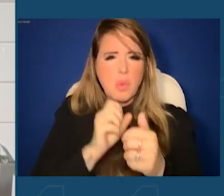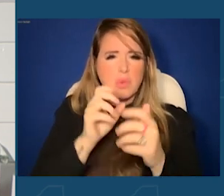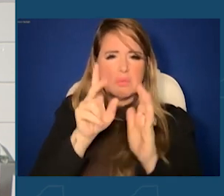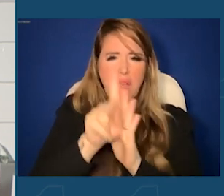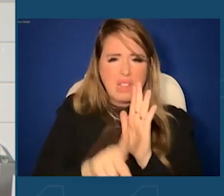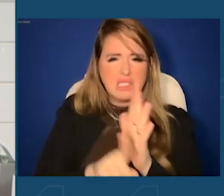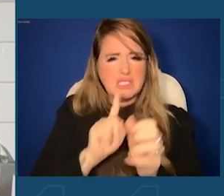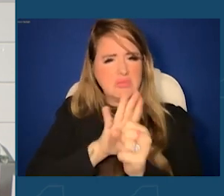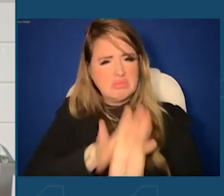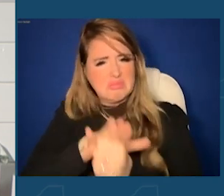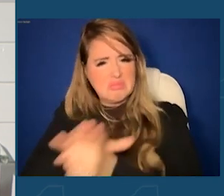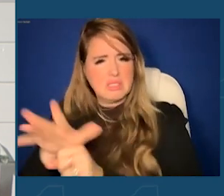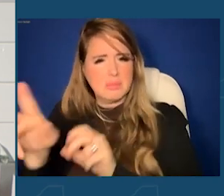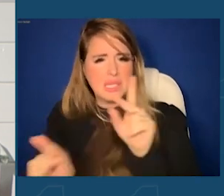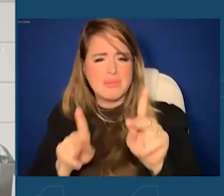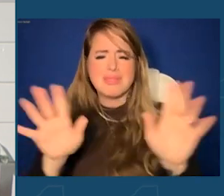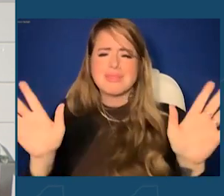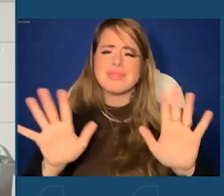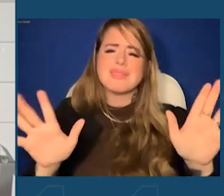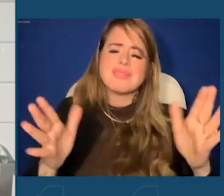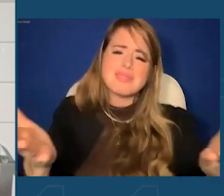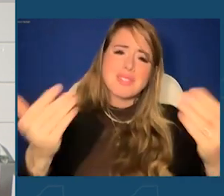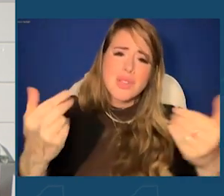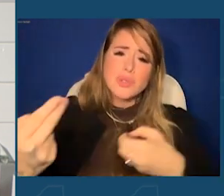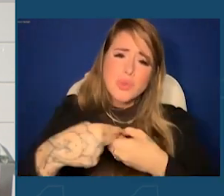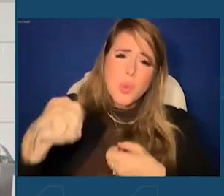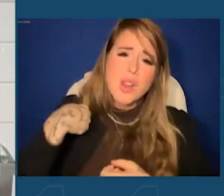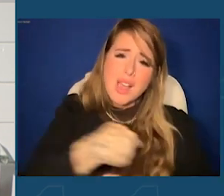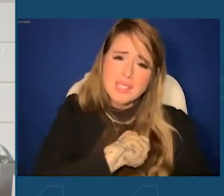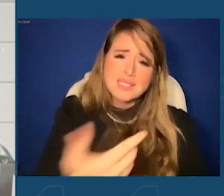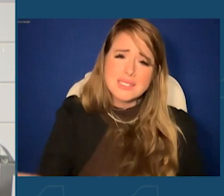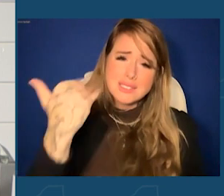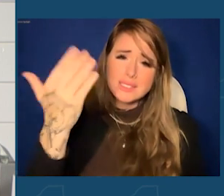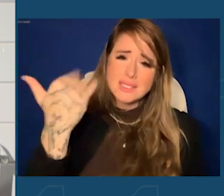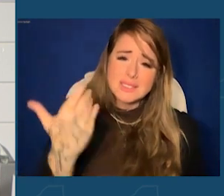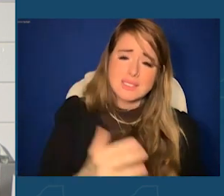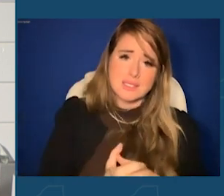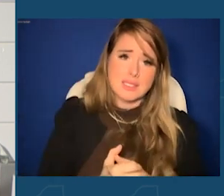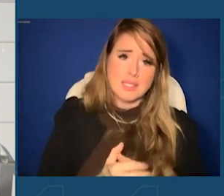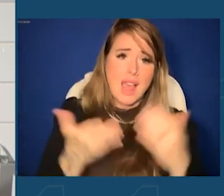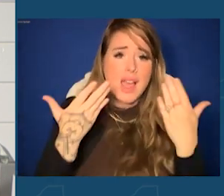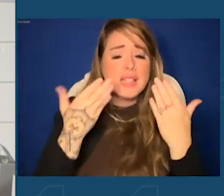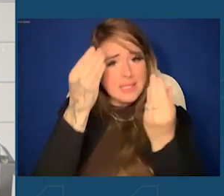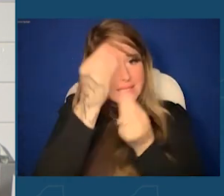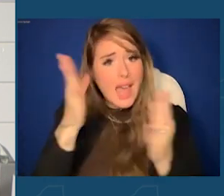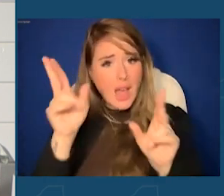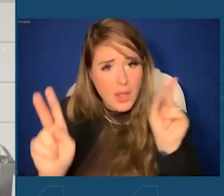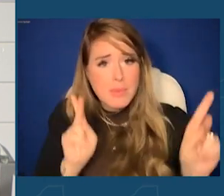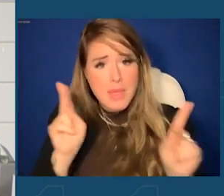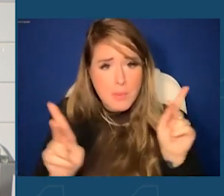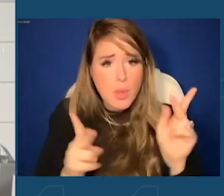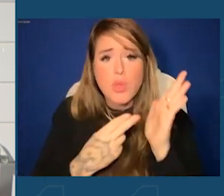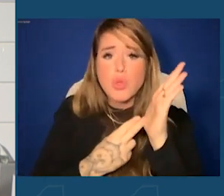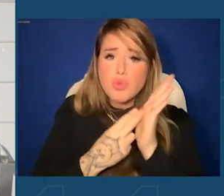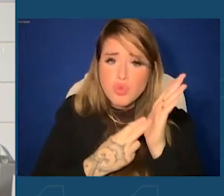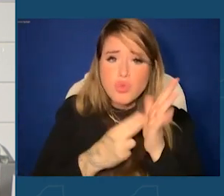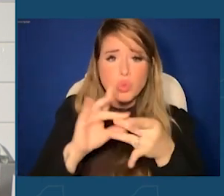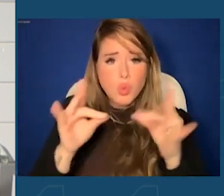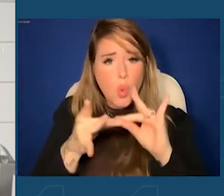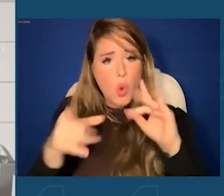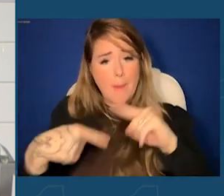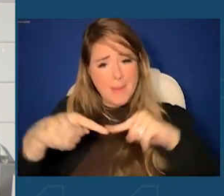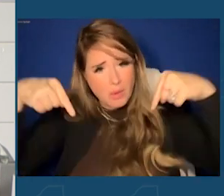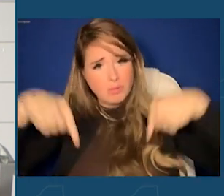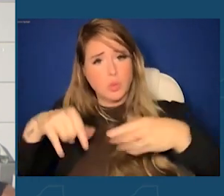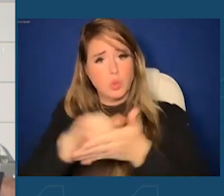intimidation, join us. Join us. Let people know the true story of what New York is.